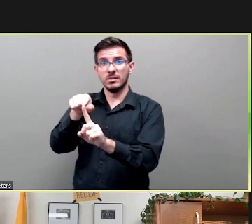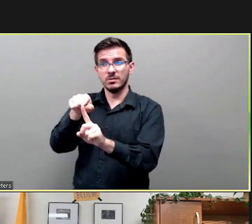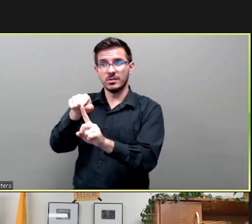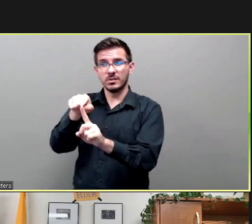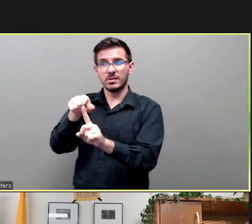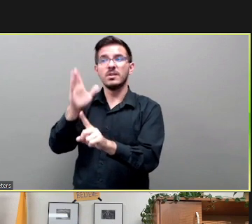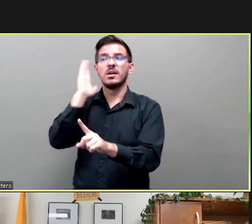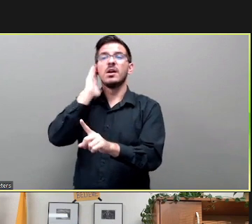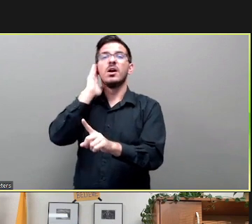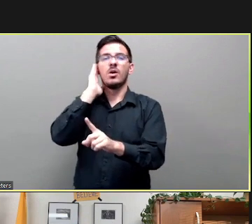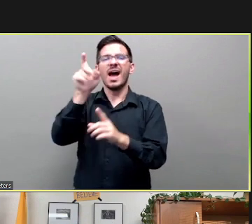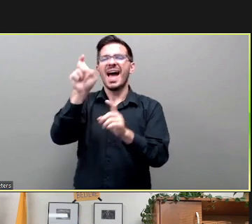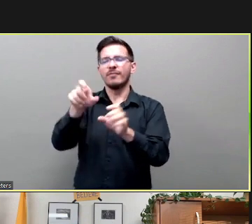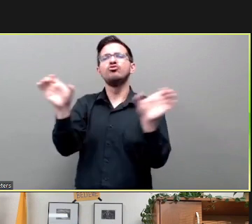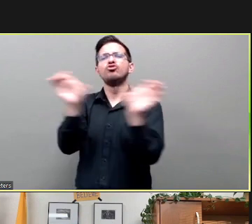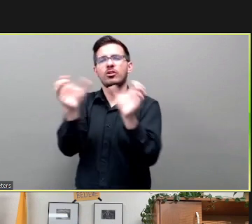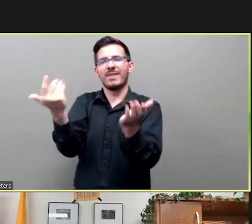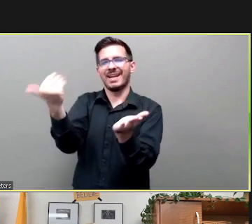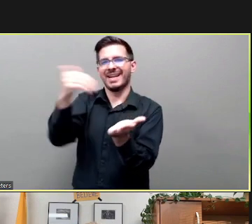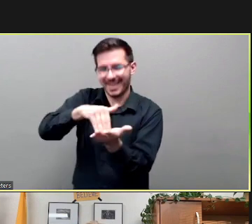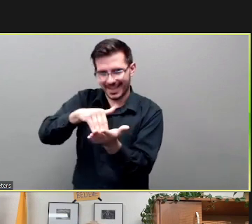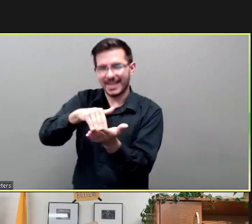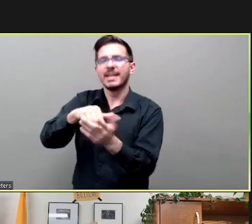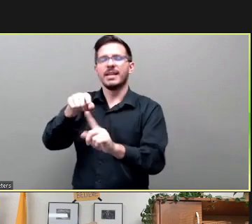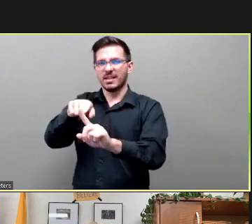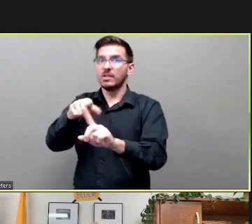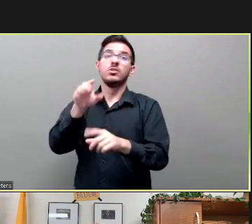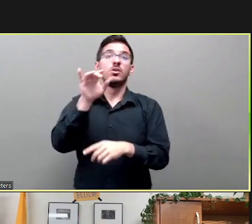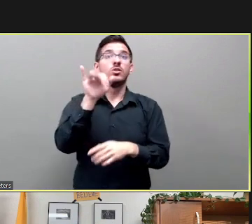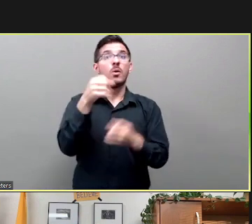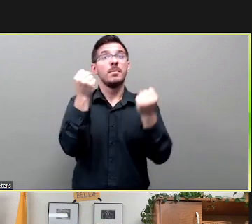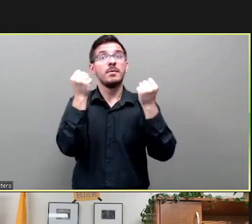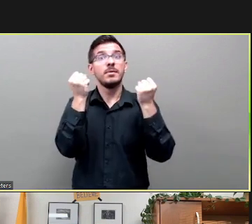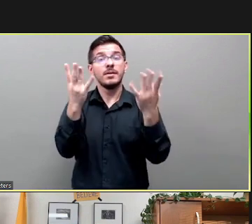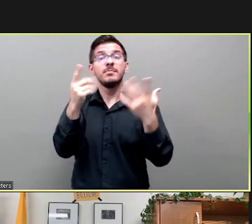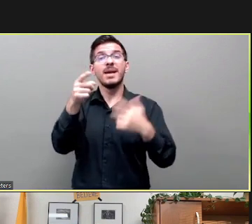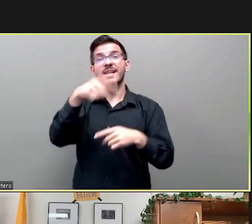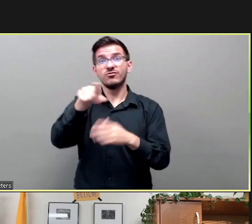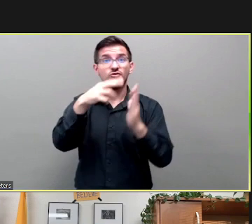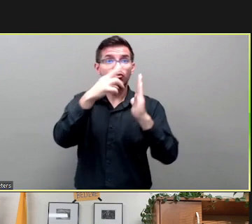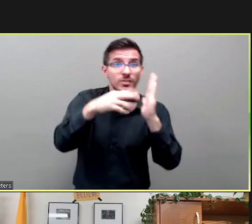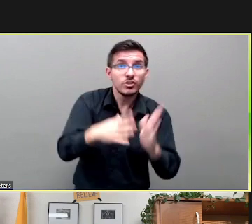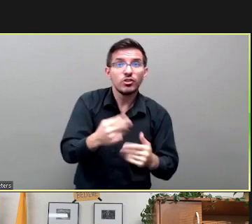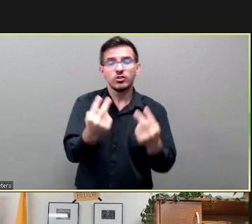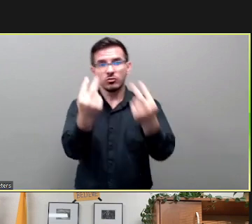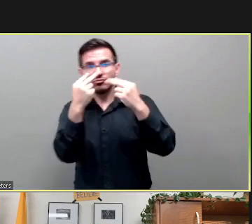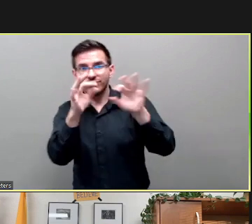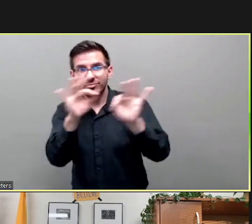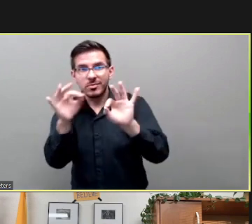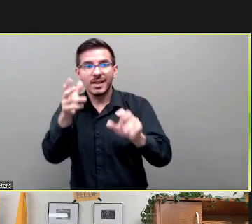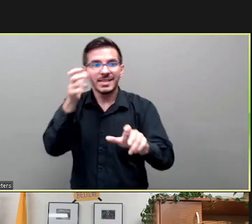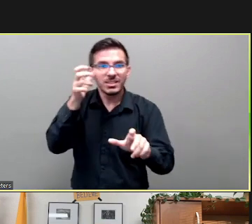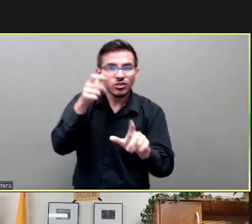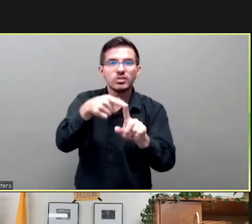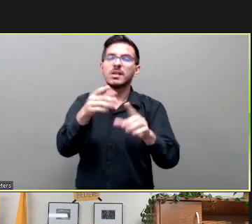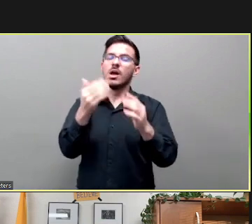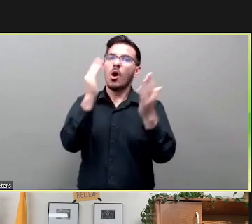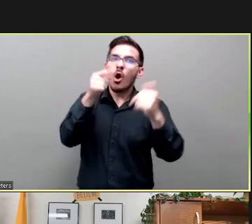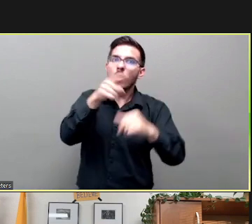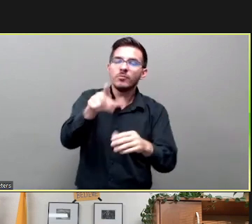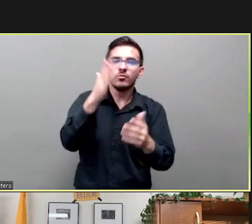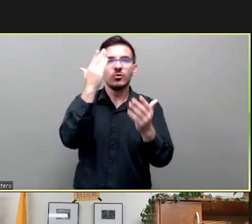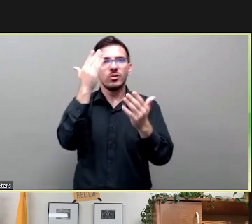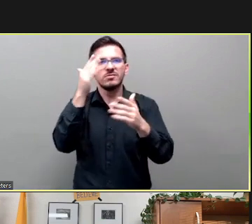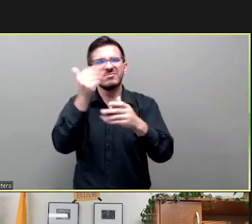in October, but that's a lot of people, a lot of your readers, viewers, listeners. And so we really hope you'll help us get the word